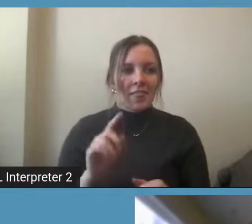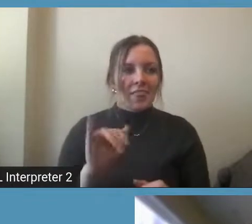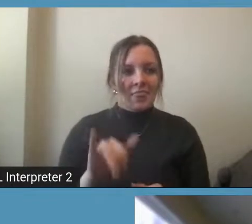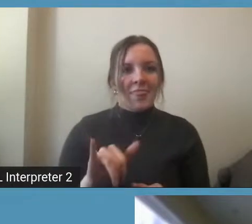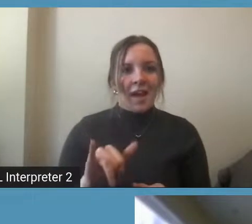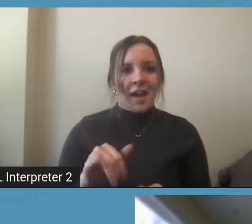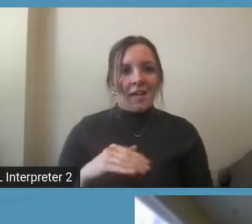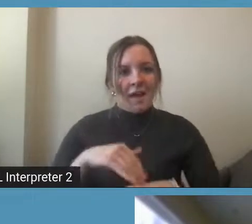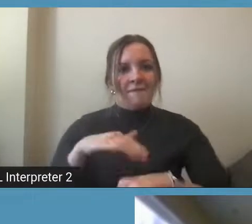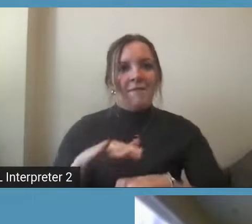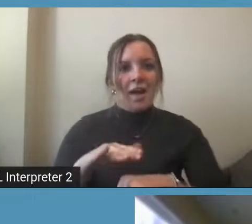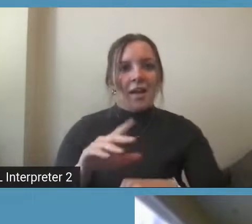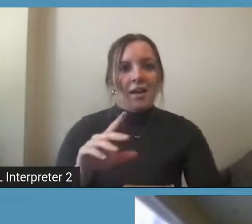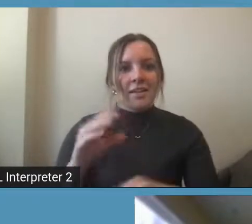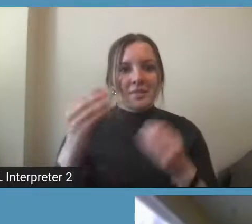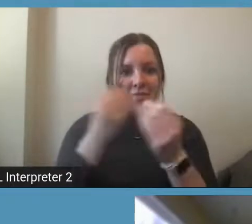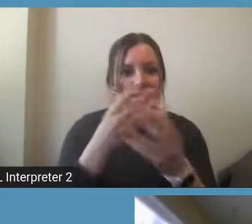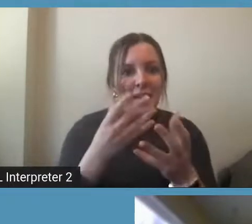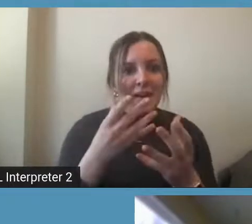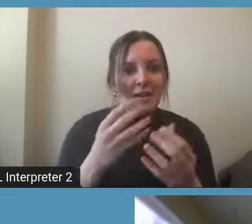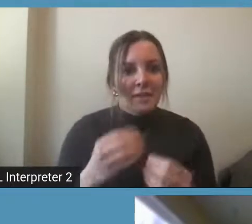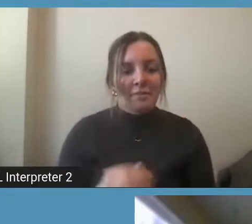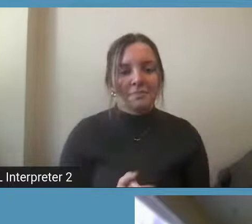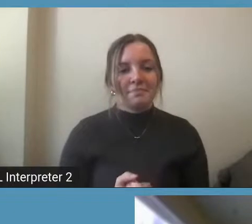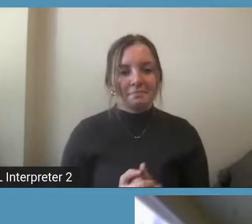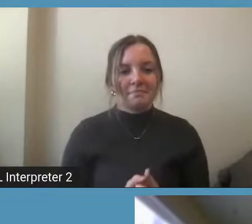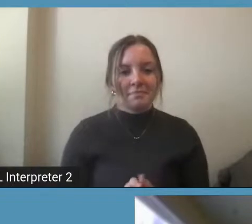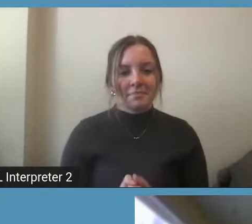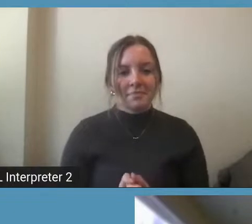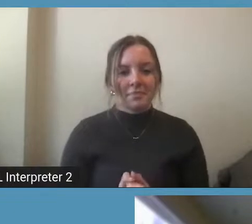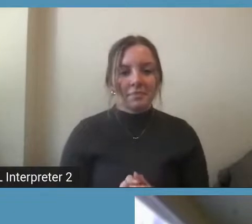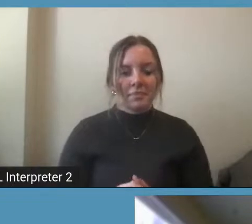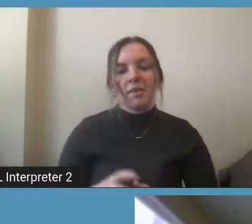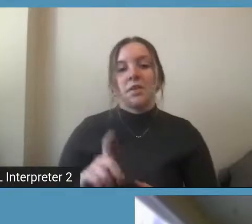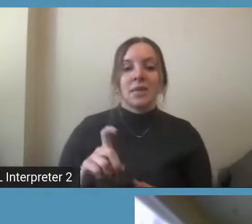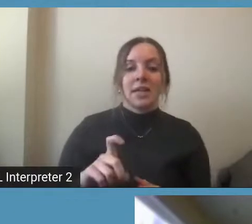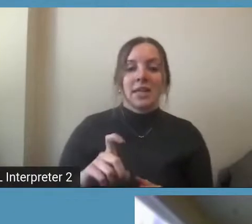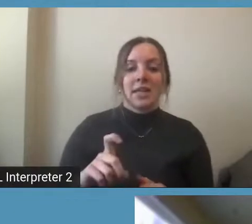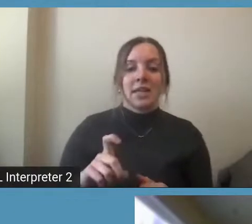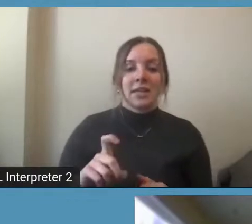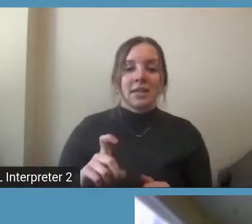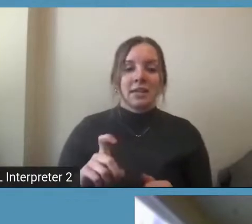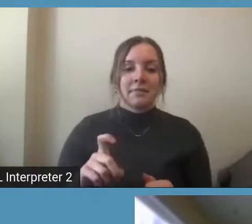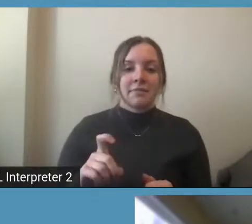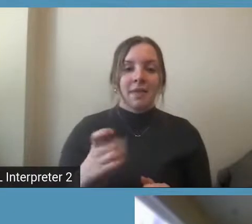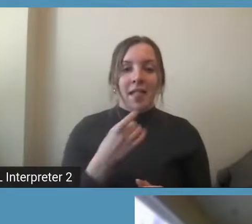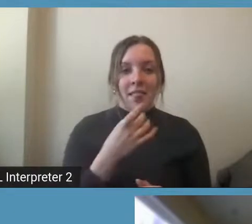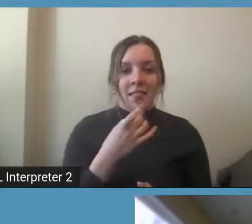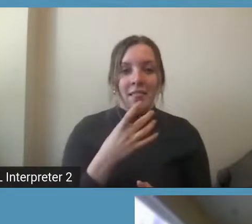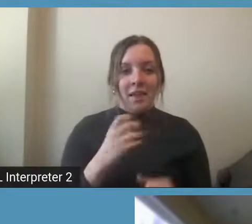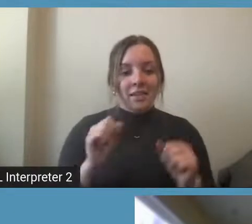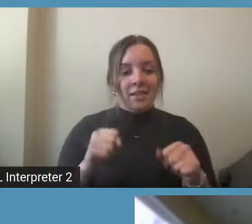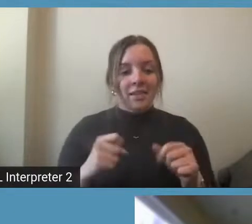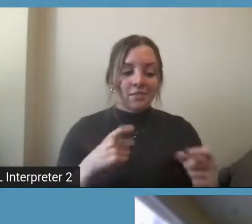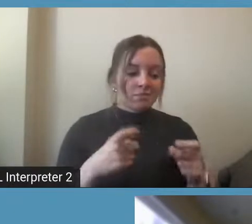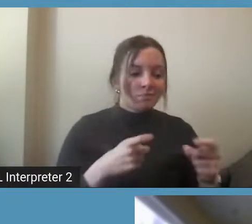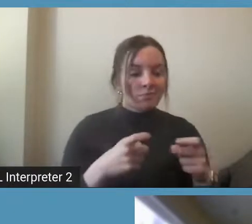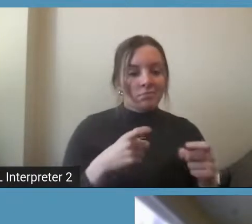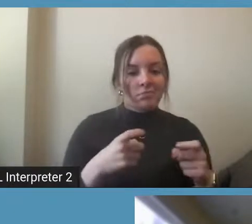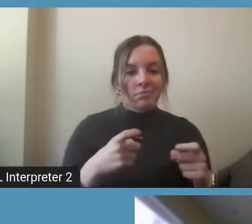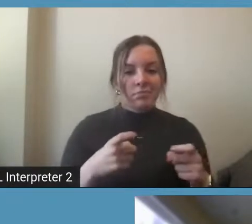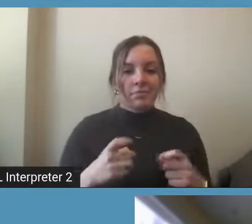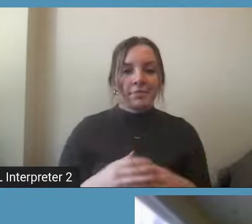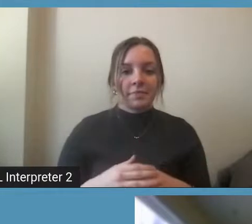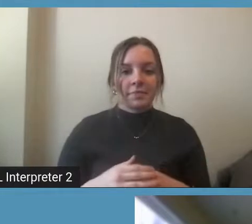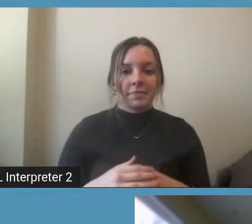that problem. But generally, controlled light, sturdy table, sturdy floor, enough room, which